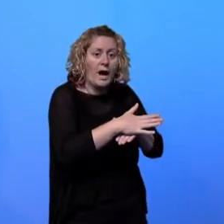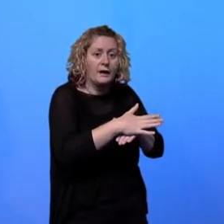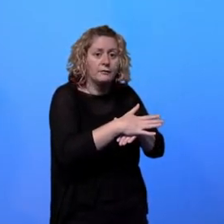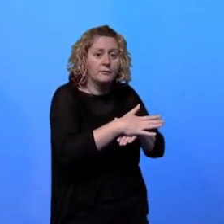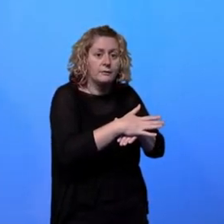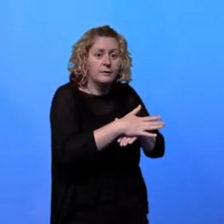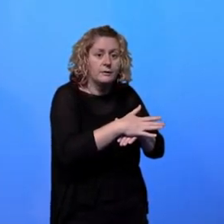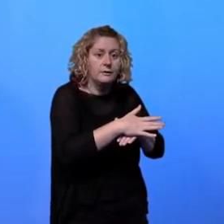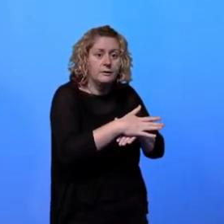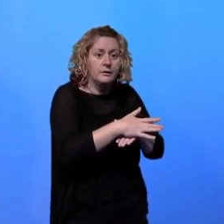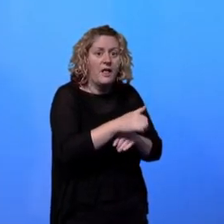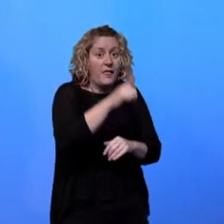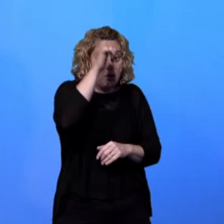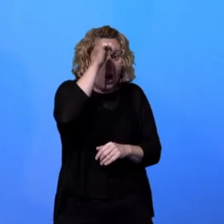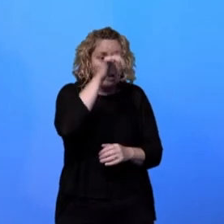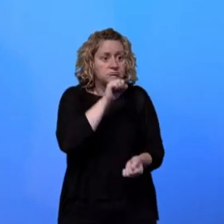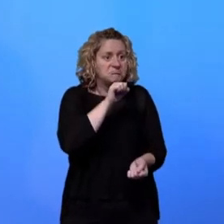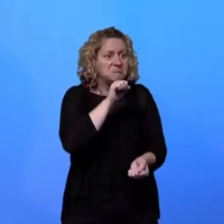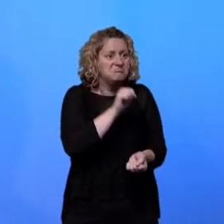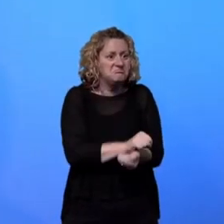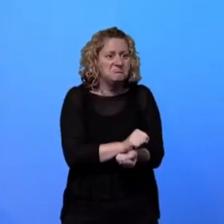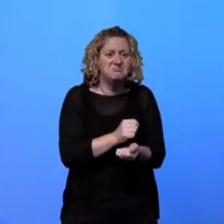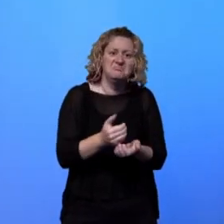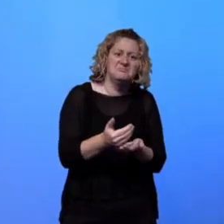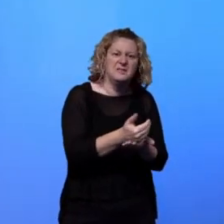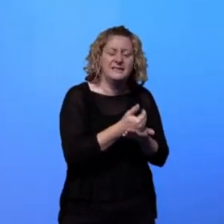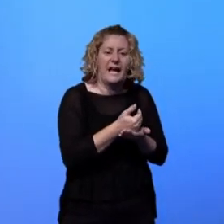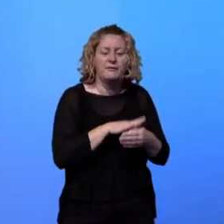that the future is secure. The college fees will be